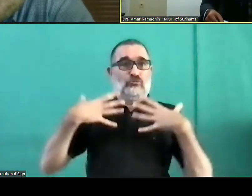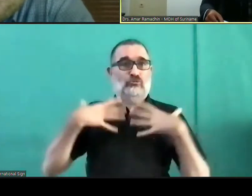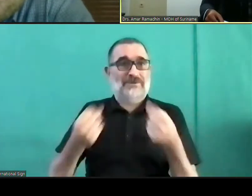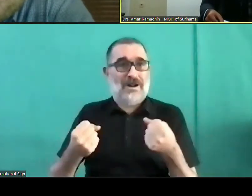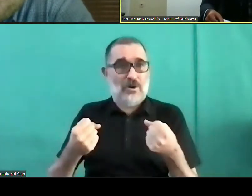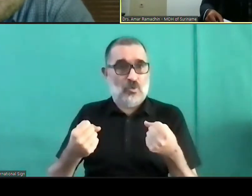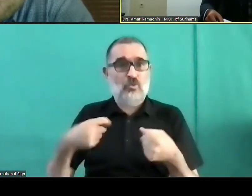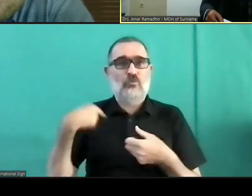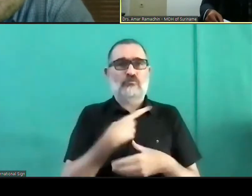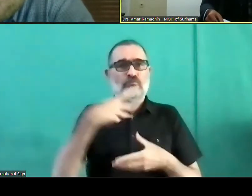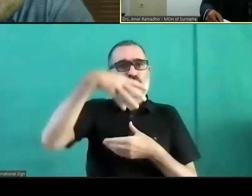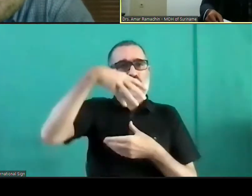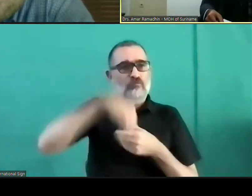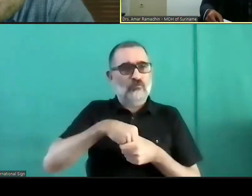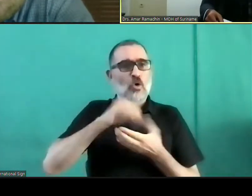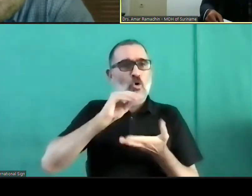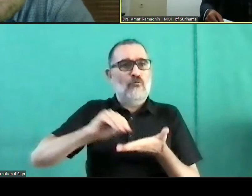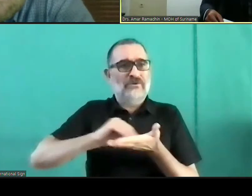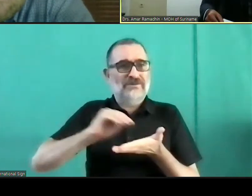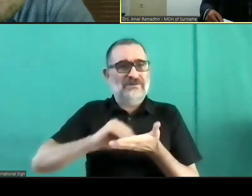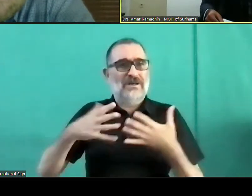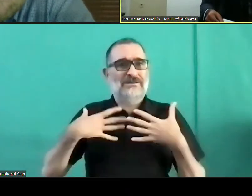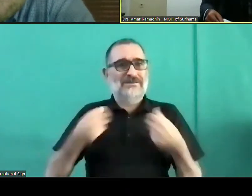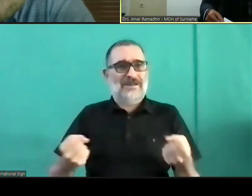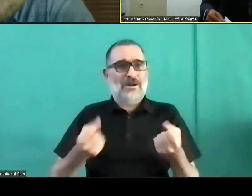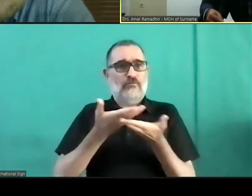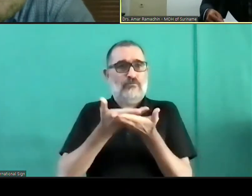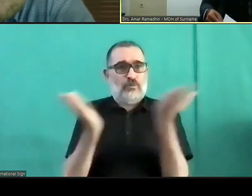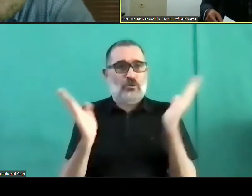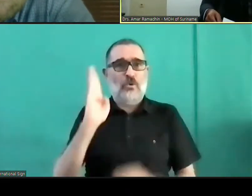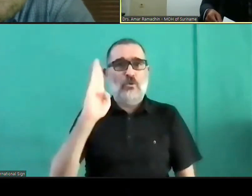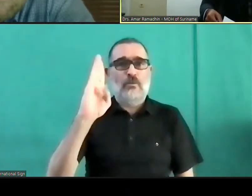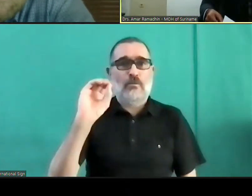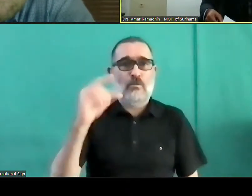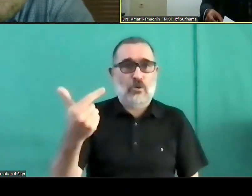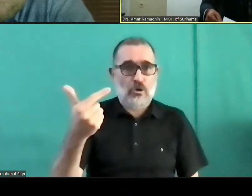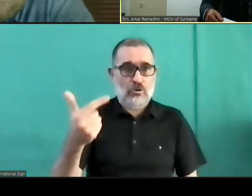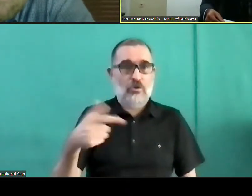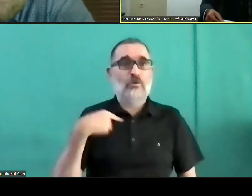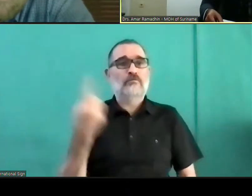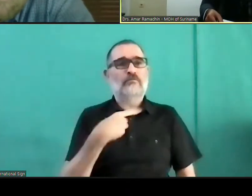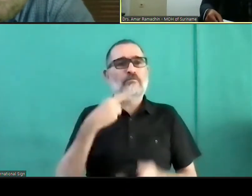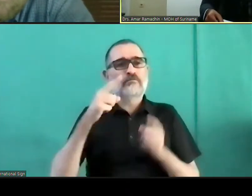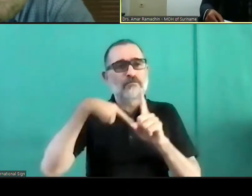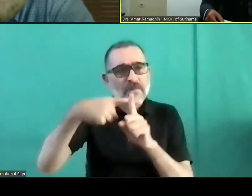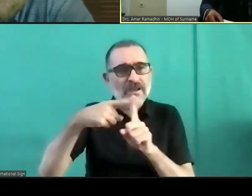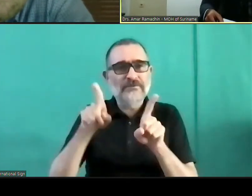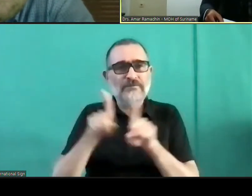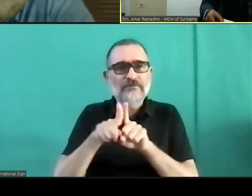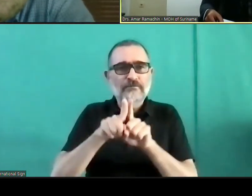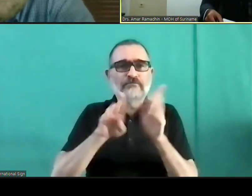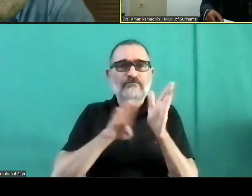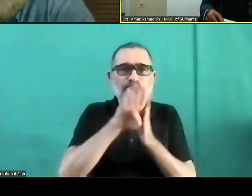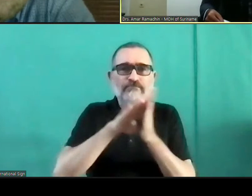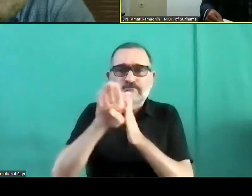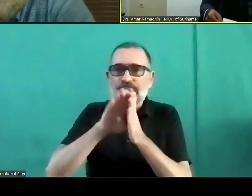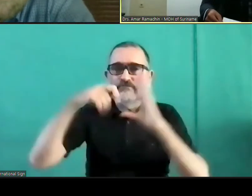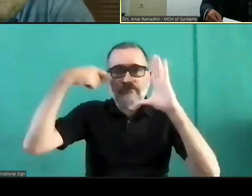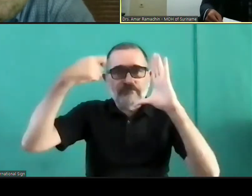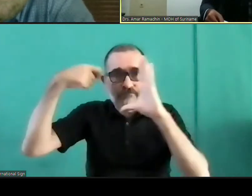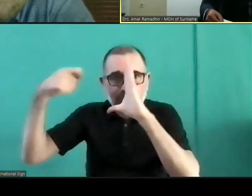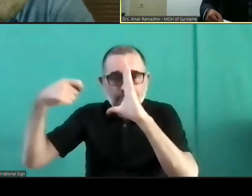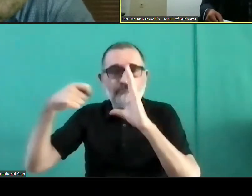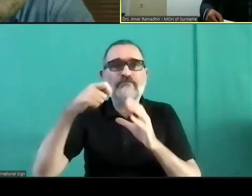moving, especially in this period when mostly everyone is at home due to our lockdowns. To keep people